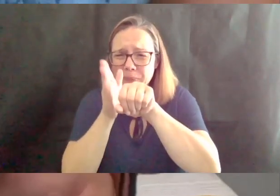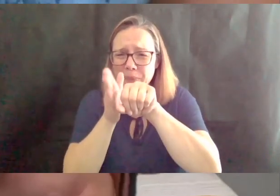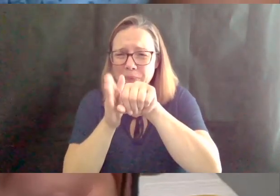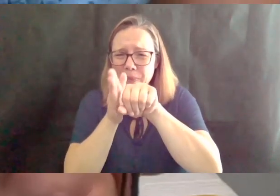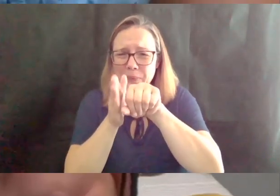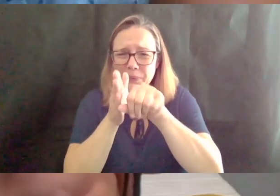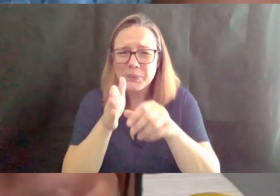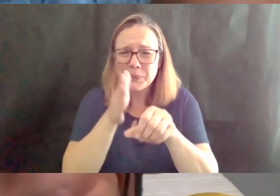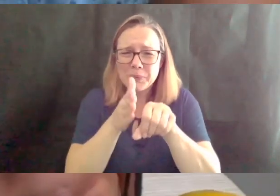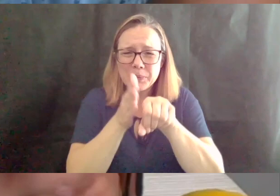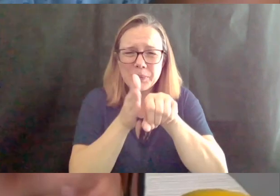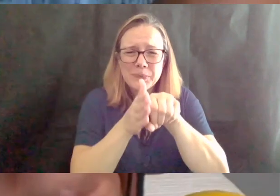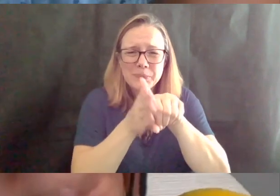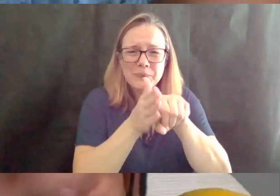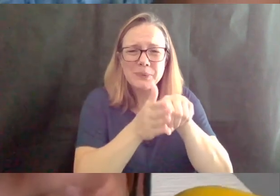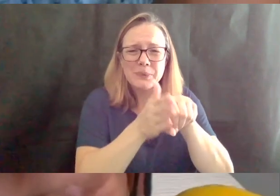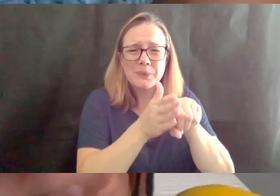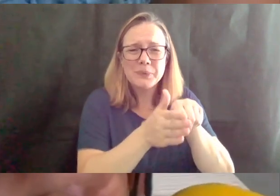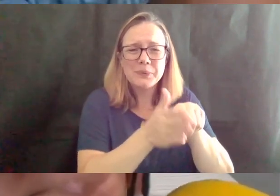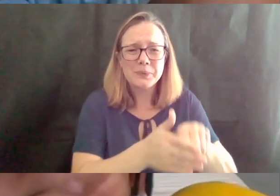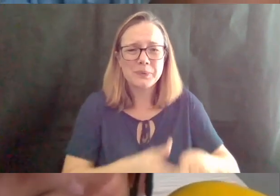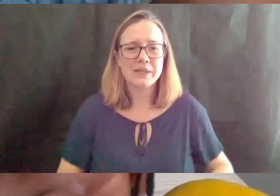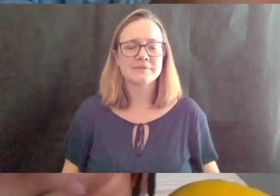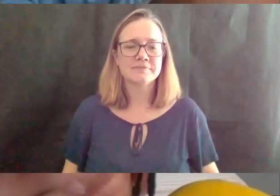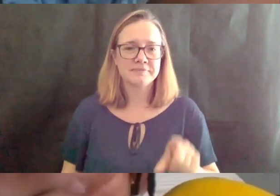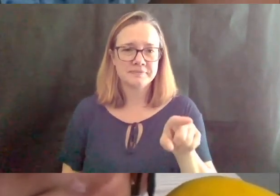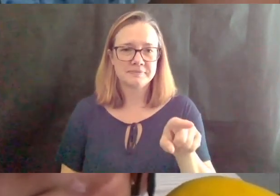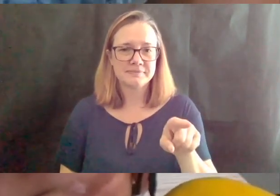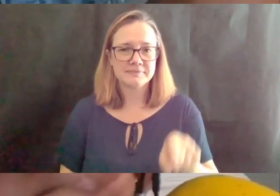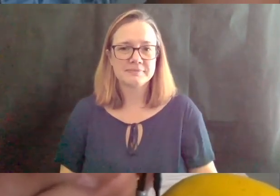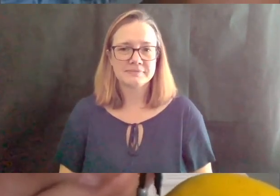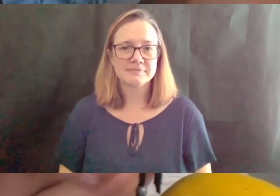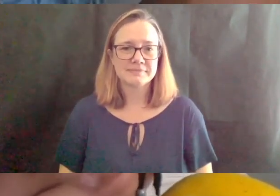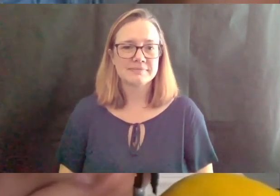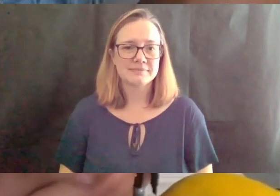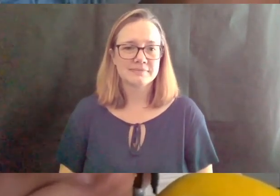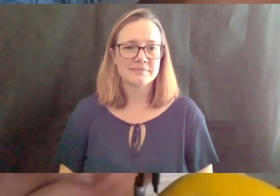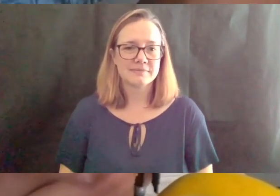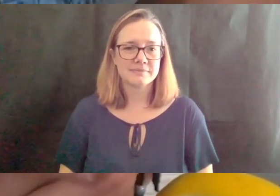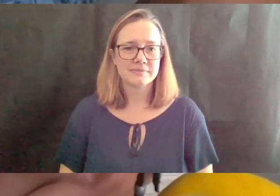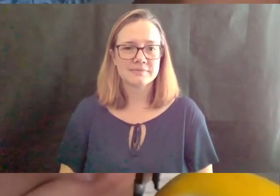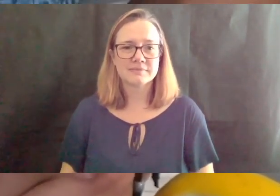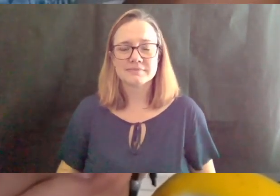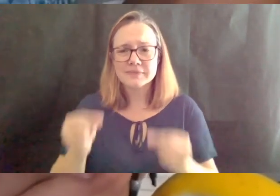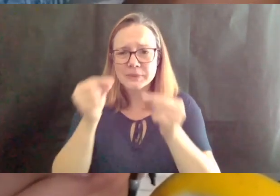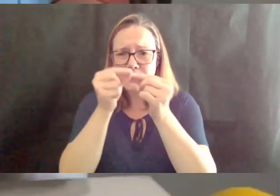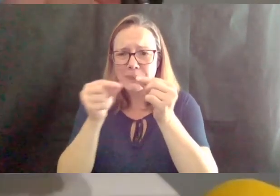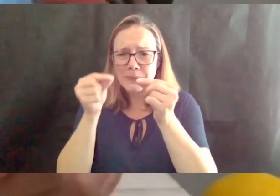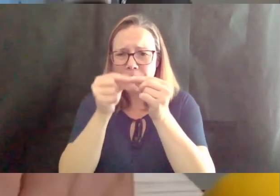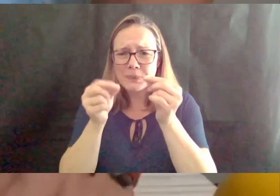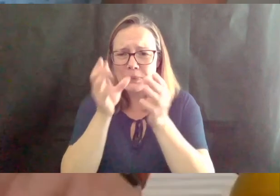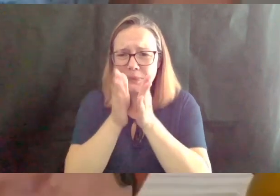slice it up nicely here, just like so, in strips.